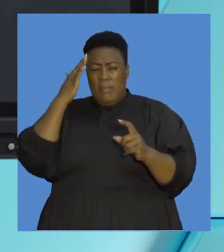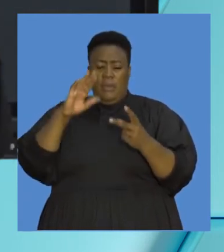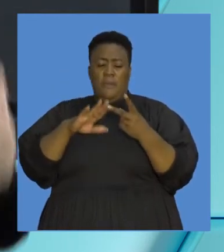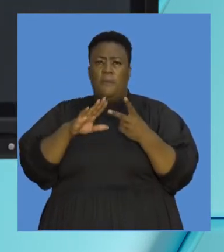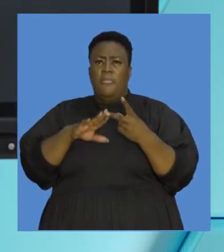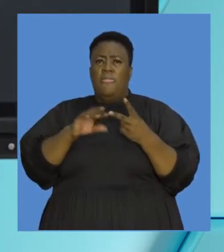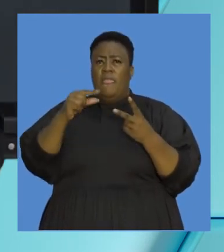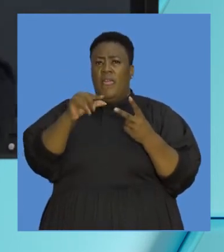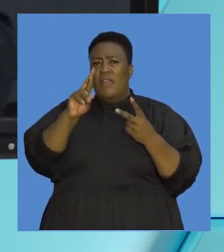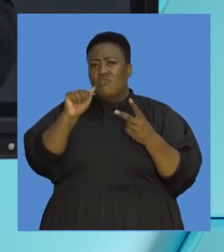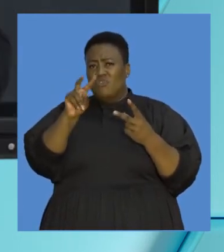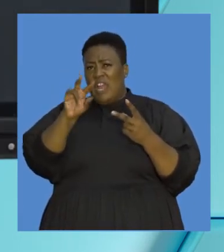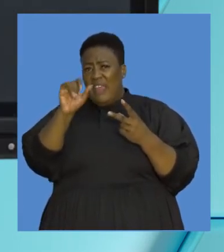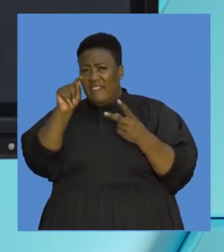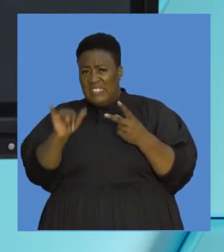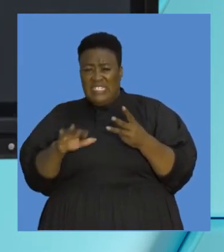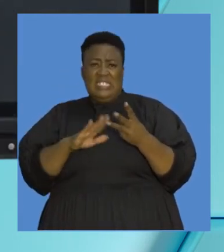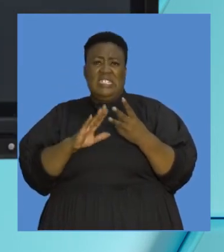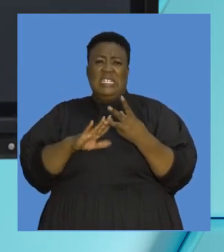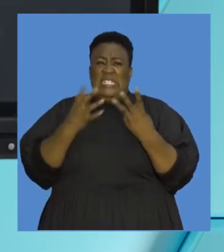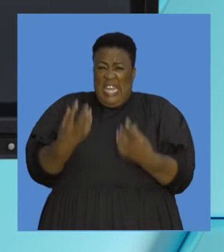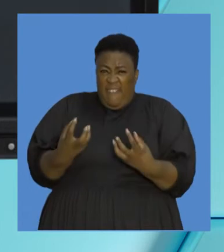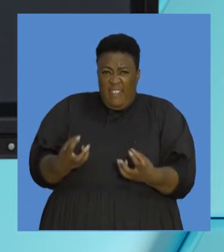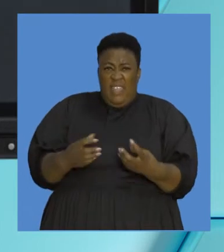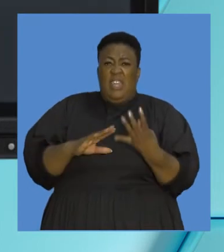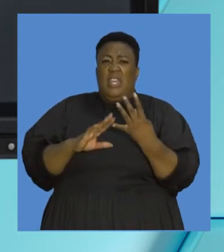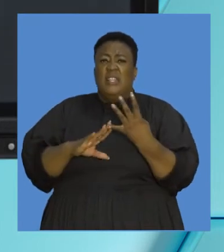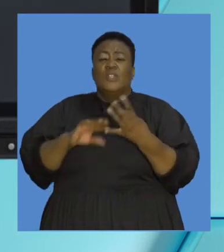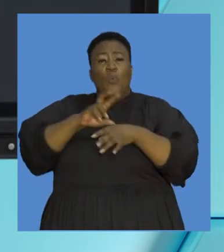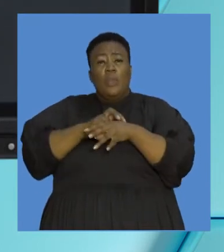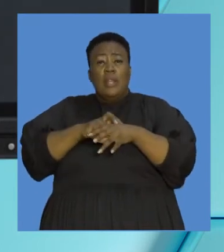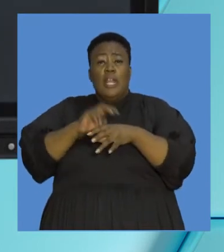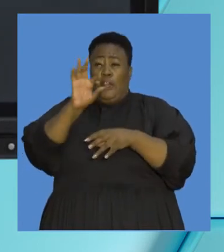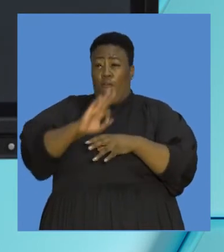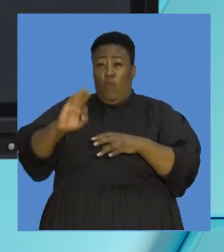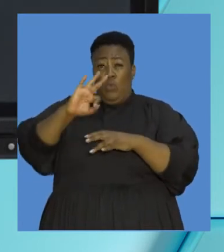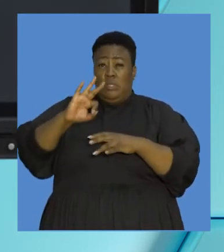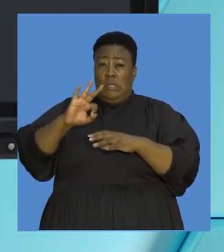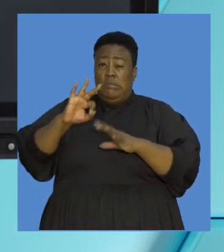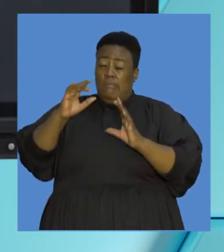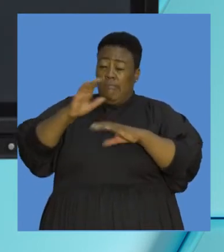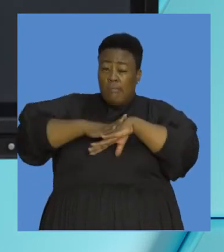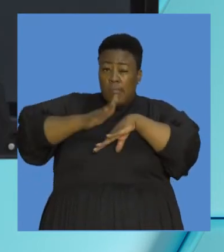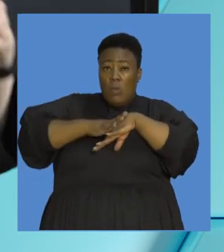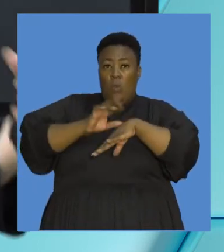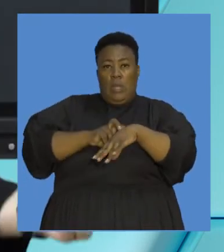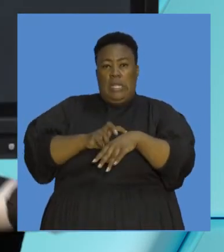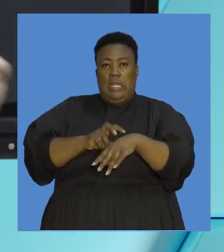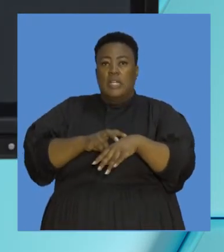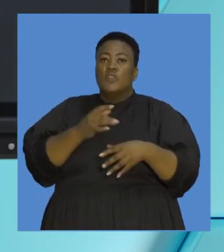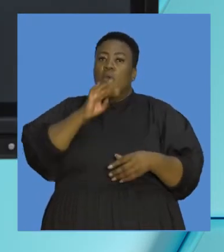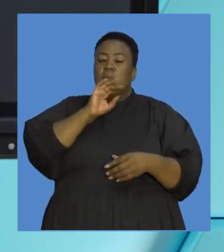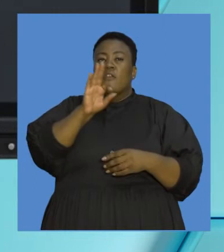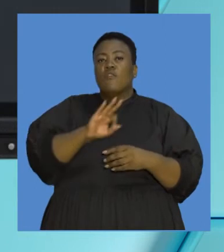it's going to be heavy, so there's got to be big forces acting on it. That means the forces on the rocket